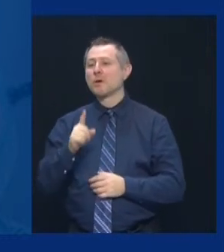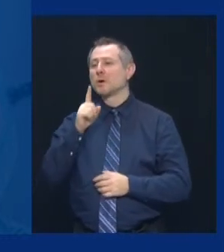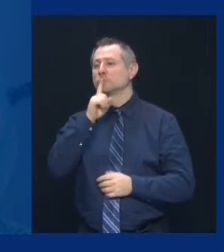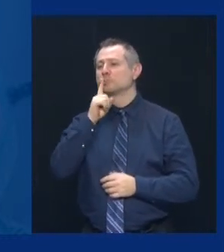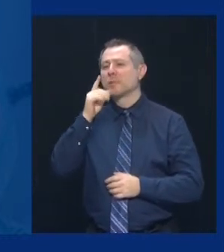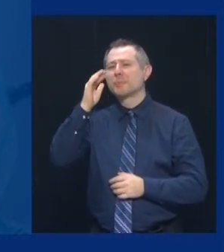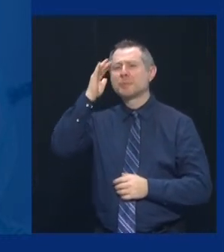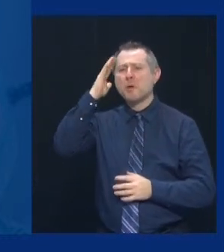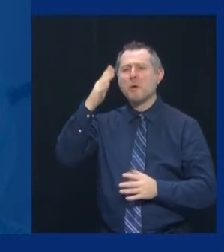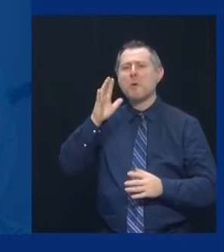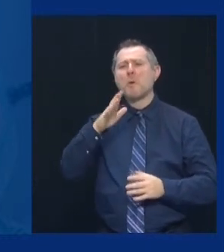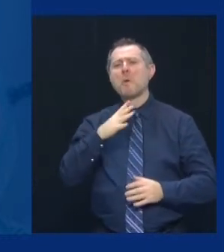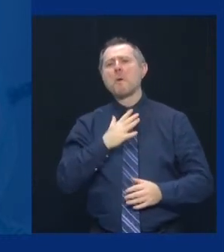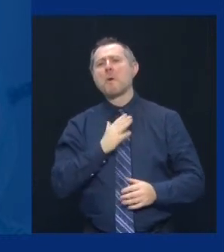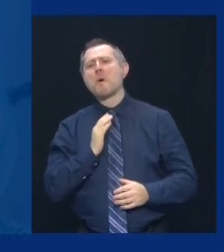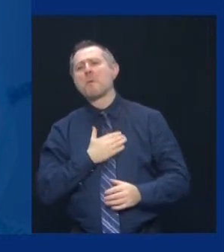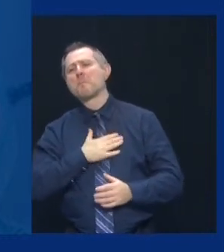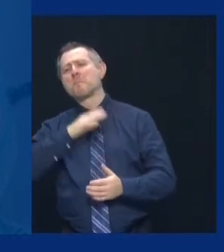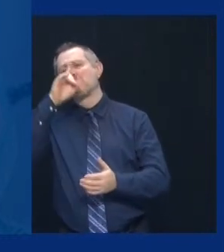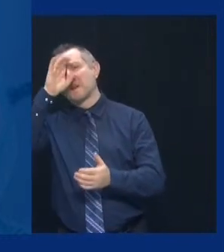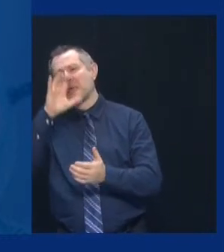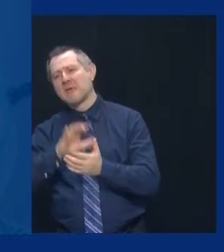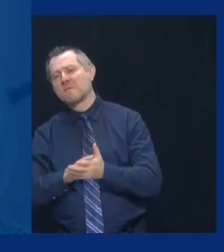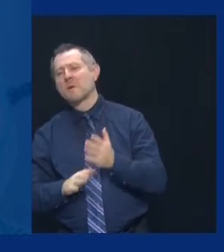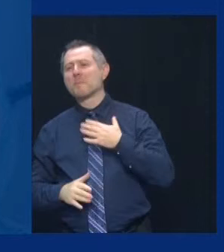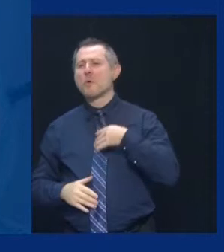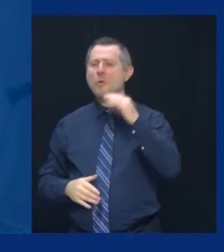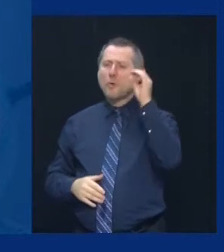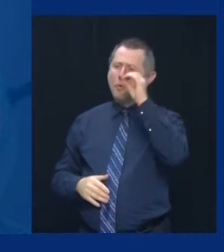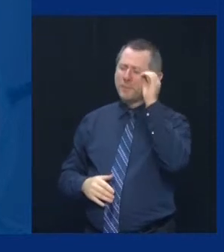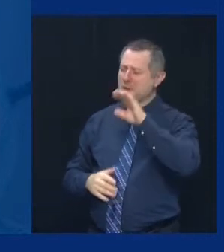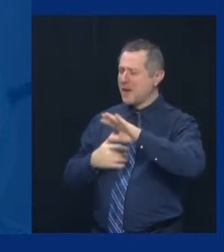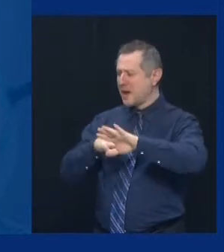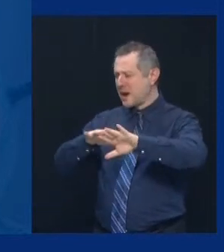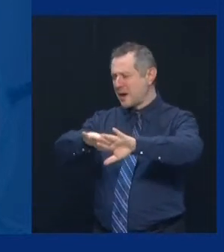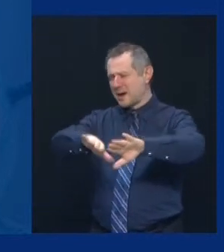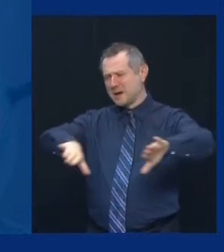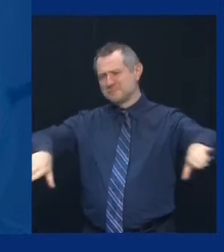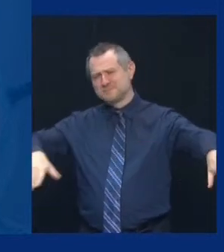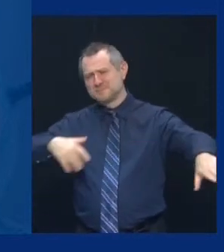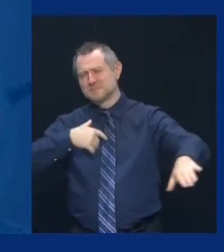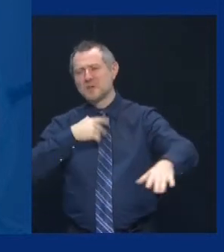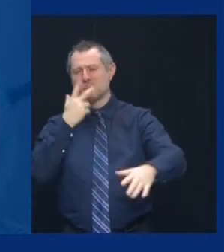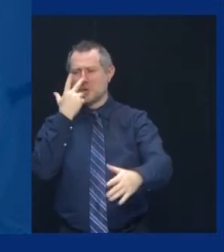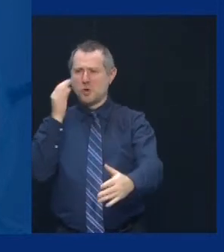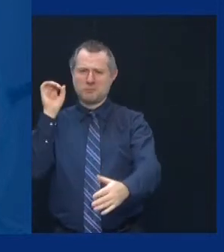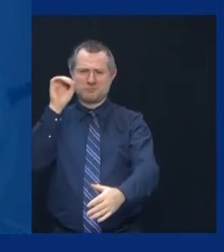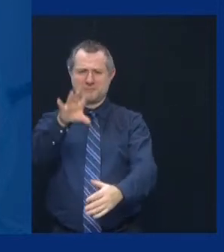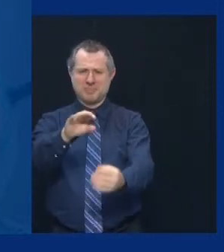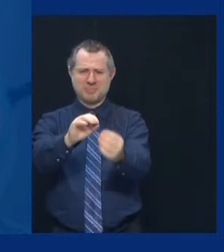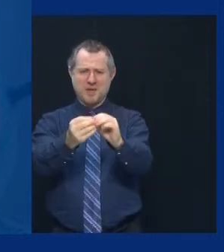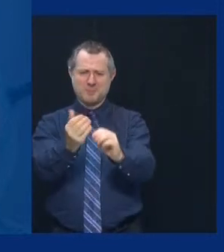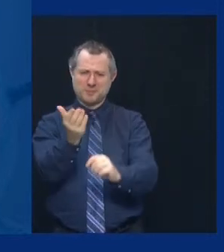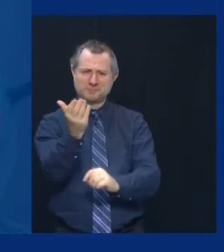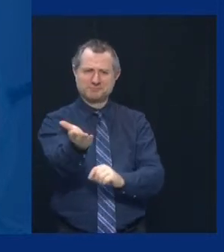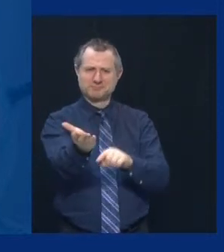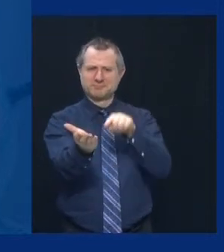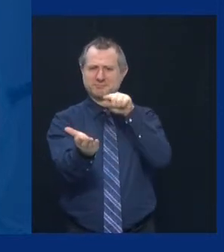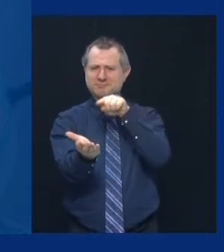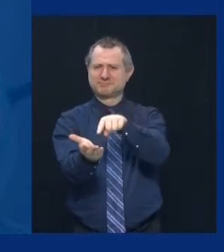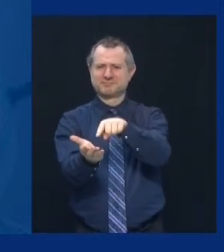believe this, I believe that. Here's my opinion. Here's my theory. Here's my culture. Here's my politics. Numbers are